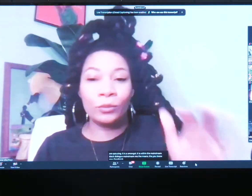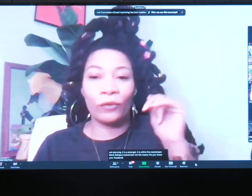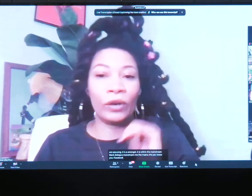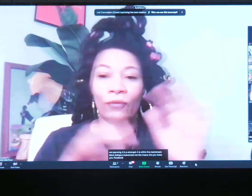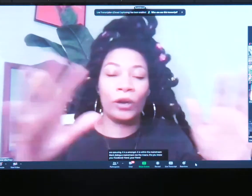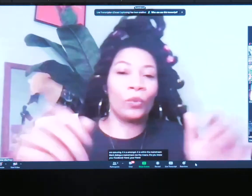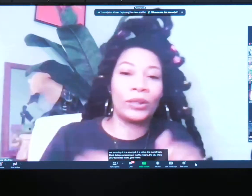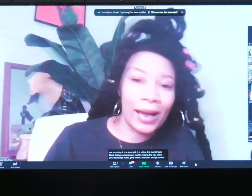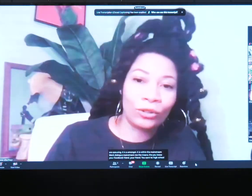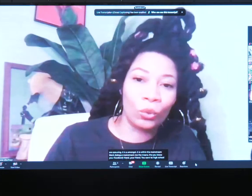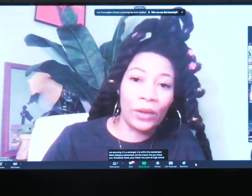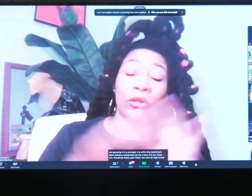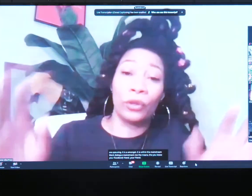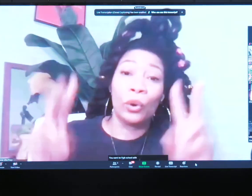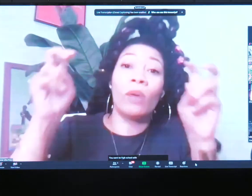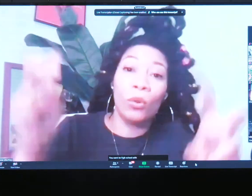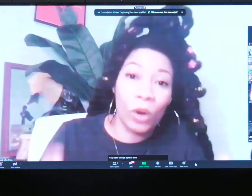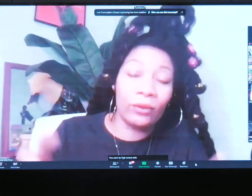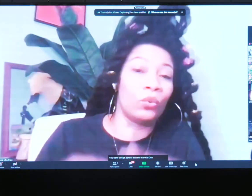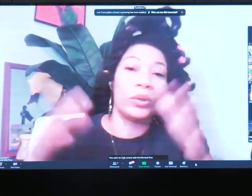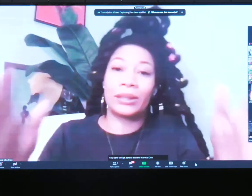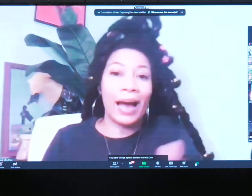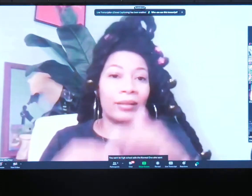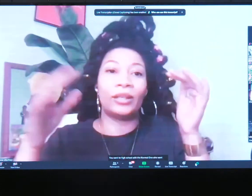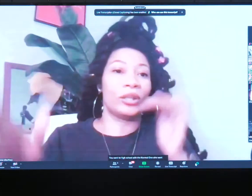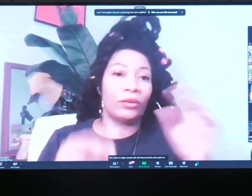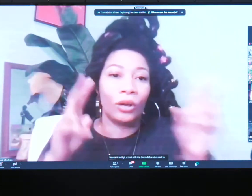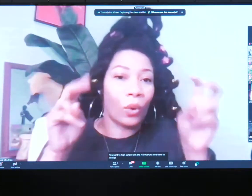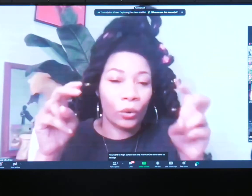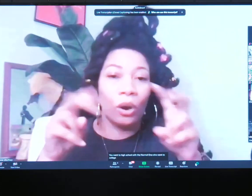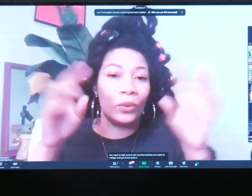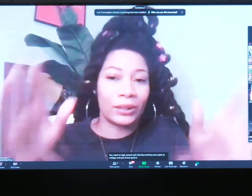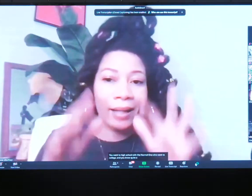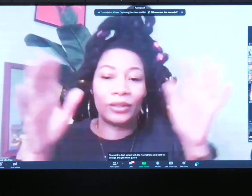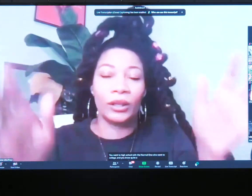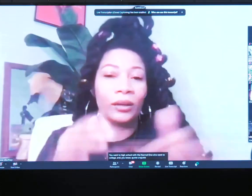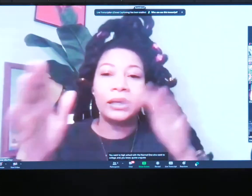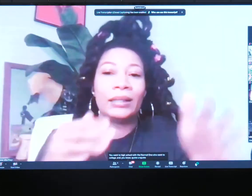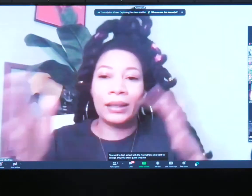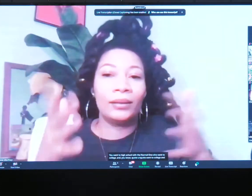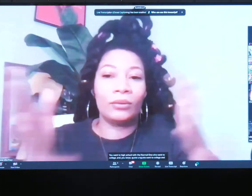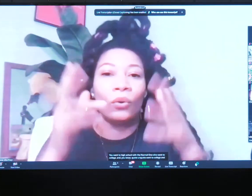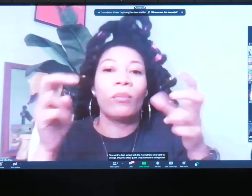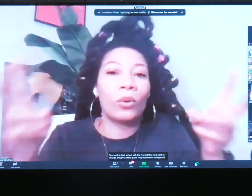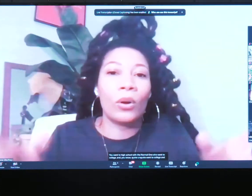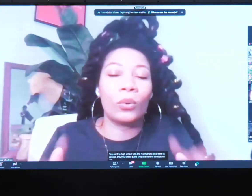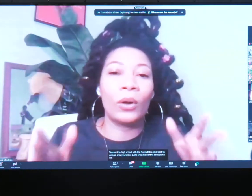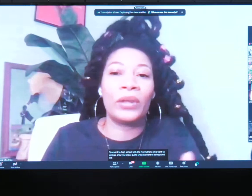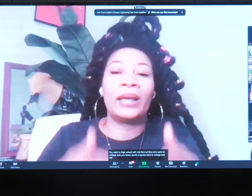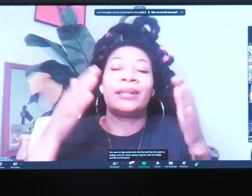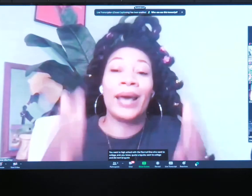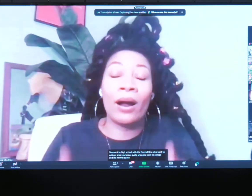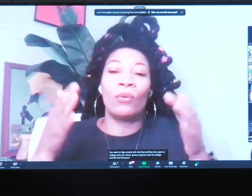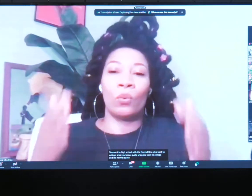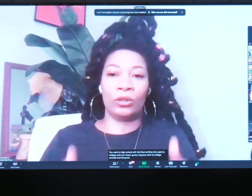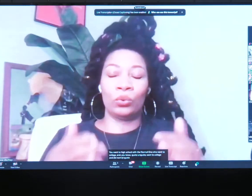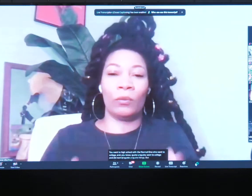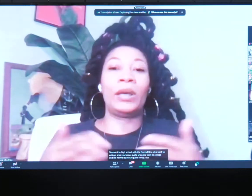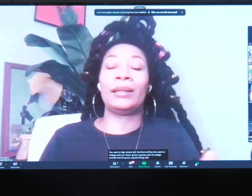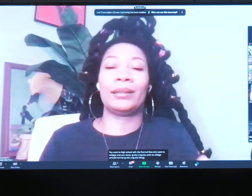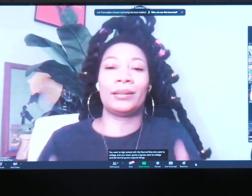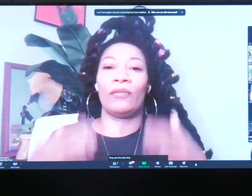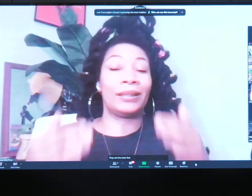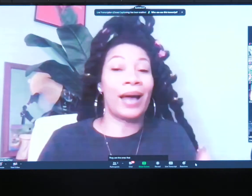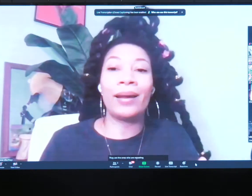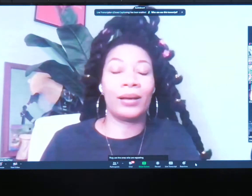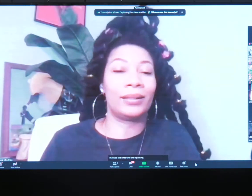high school with, the normal one who went to college, and, quote unquote, went to college and did normal, quote unquote, things. They are the ones who are